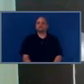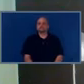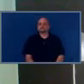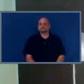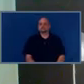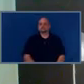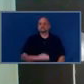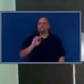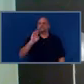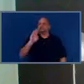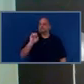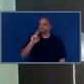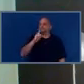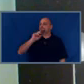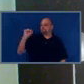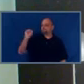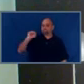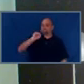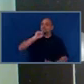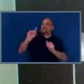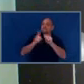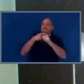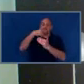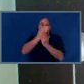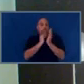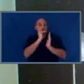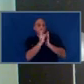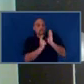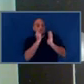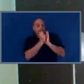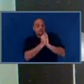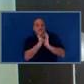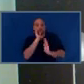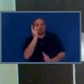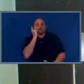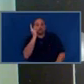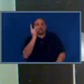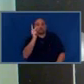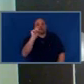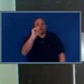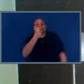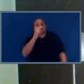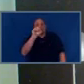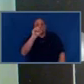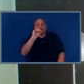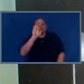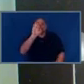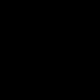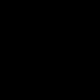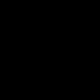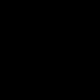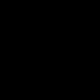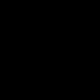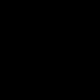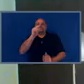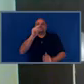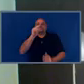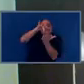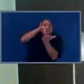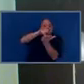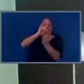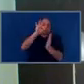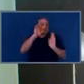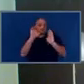Absolutely. So the first part of the video, you'll see the TAG-SAM head centered in the SamCam image as Dan was